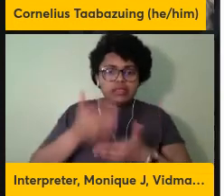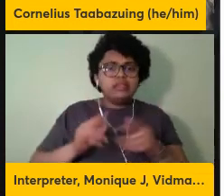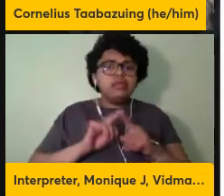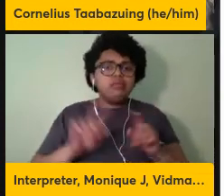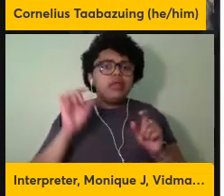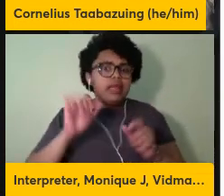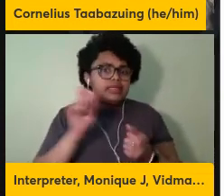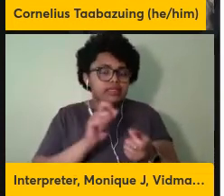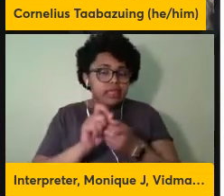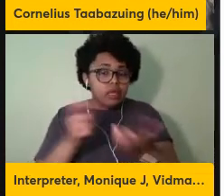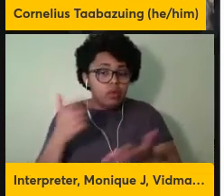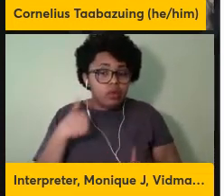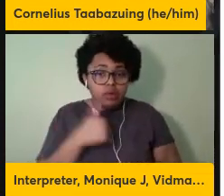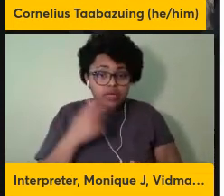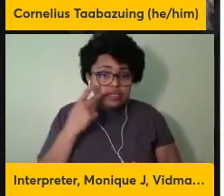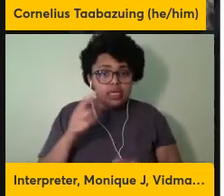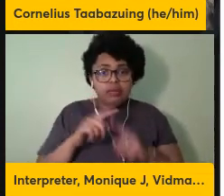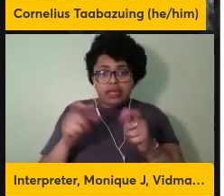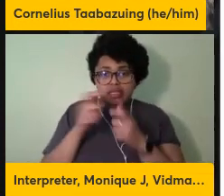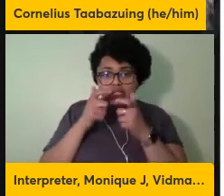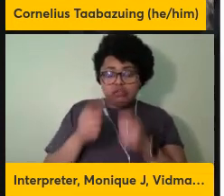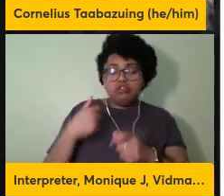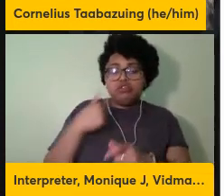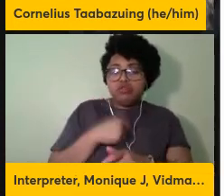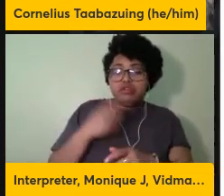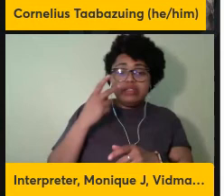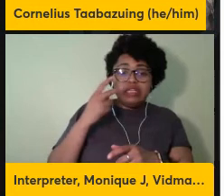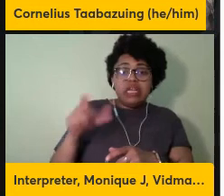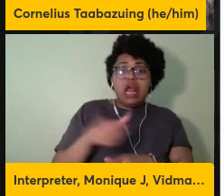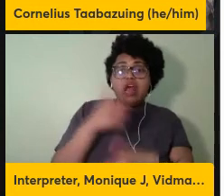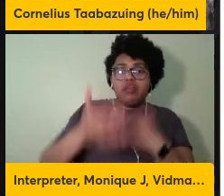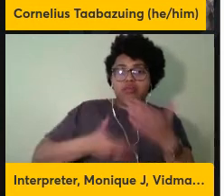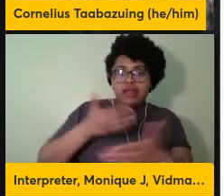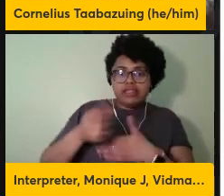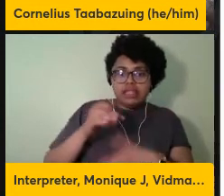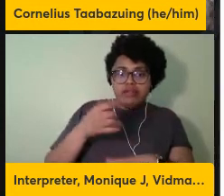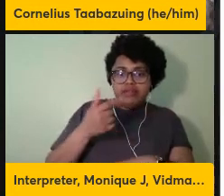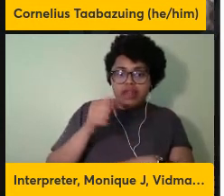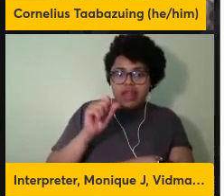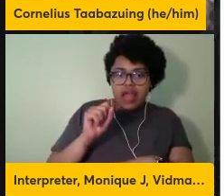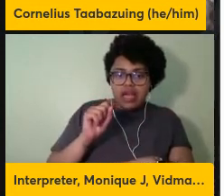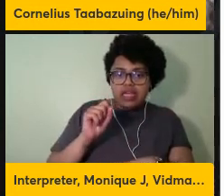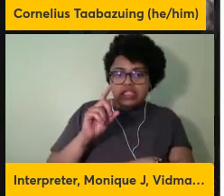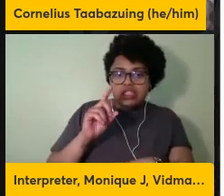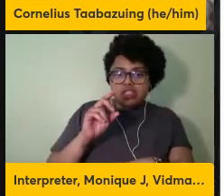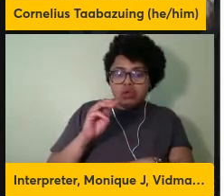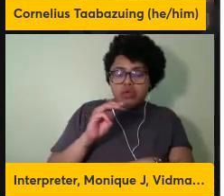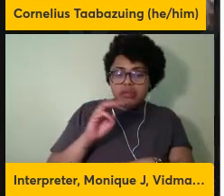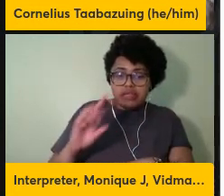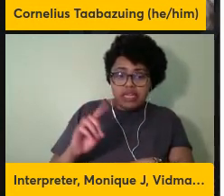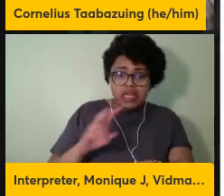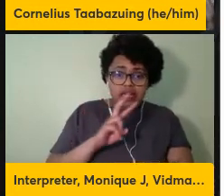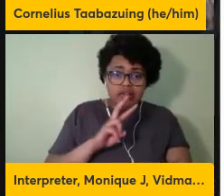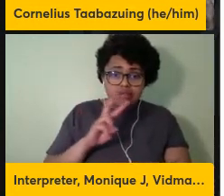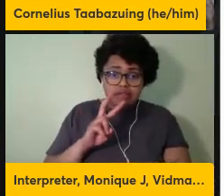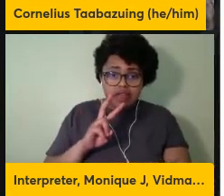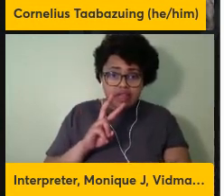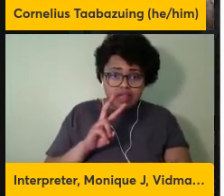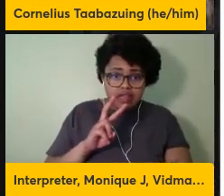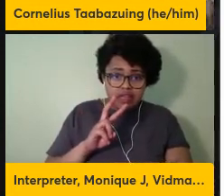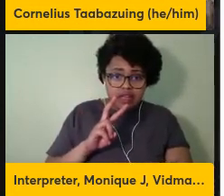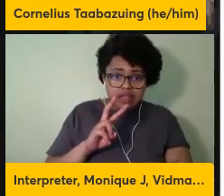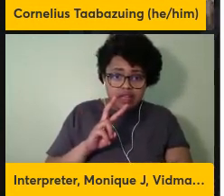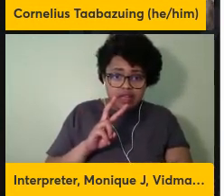we also saw alternative processing of gastromin D. So VBP activates caspase-1.